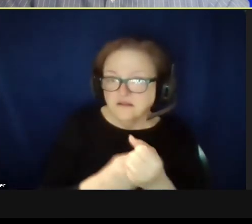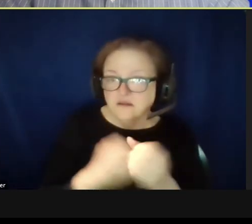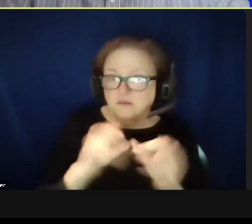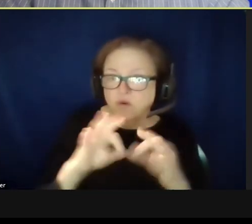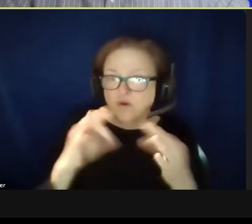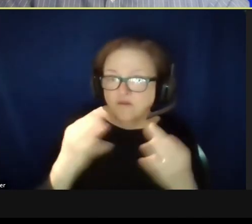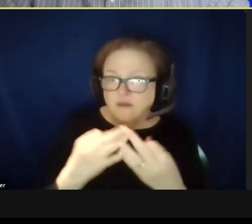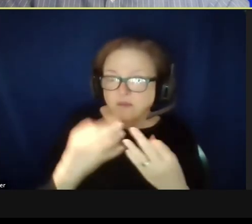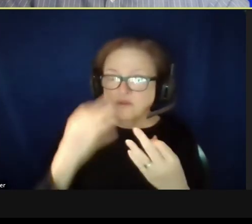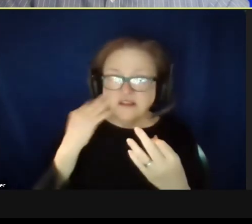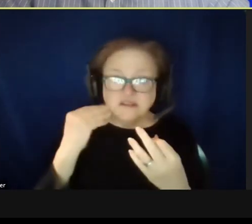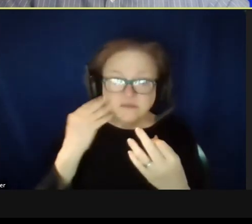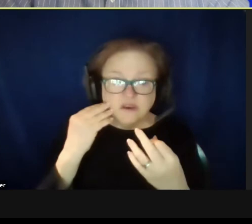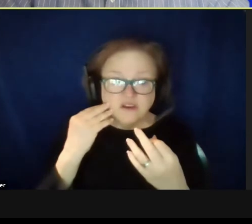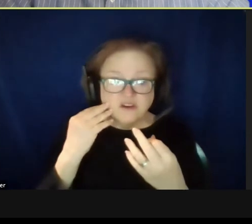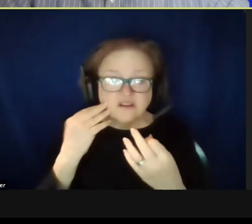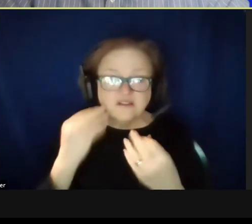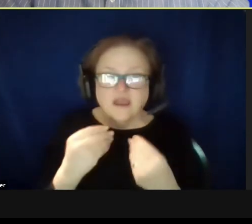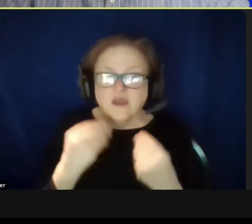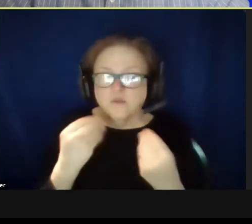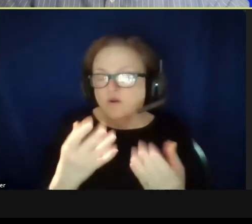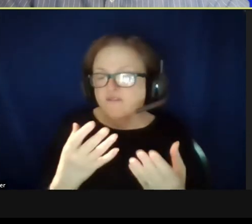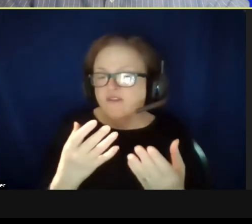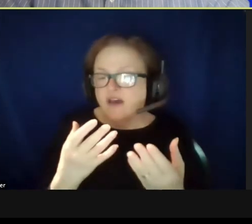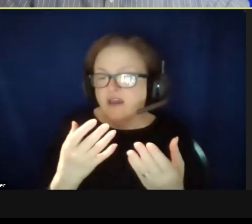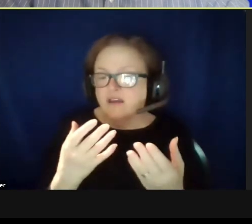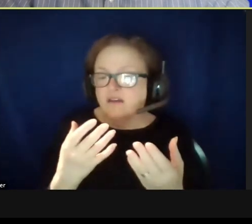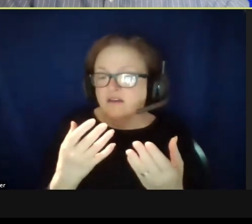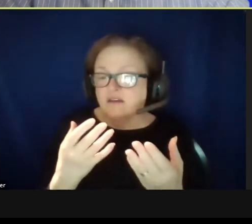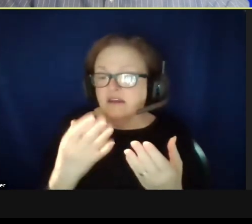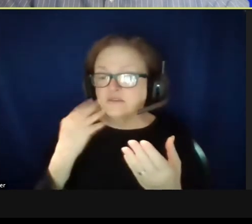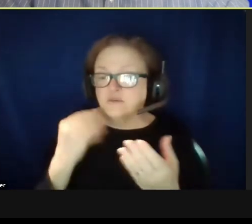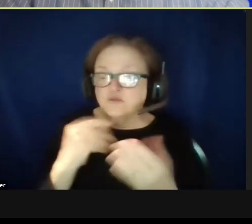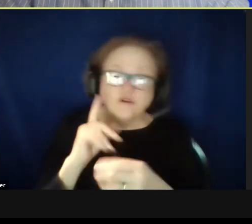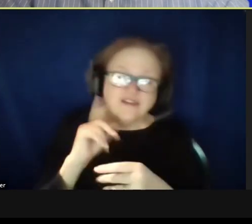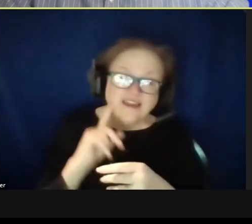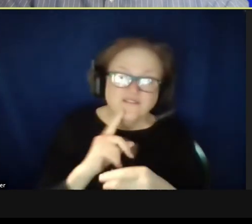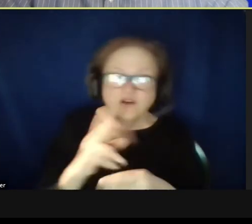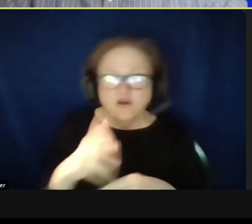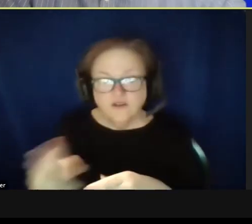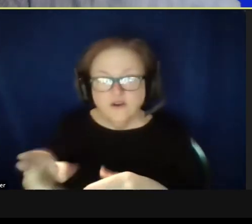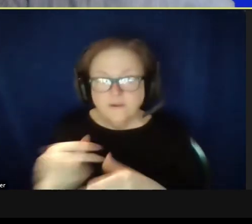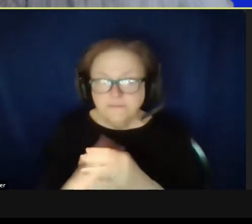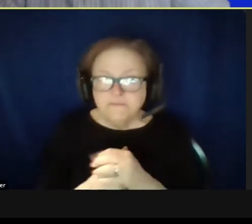and providing valuable insight on being a parent of a child who is either Deaf or hard of hearing.